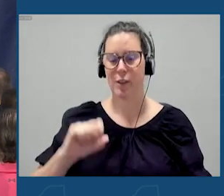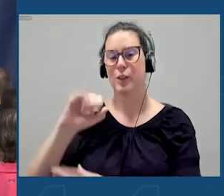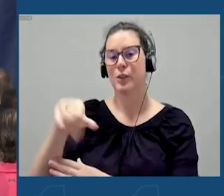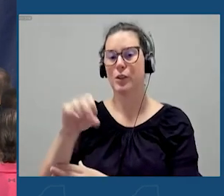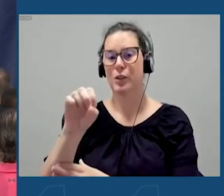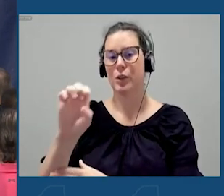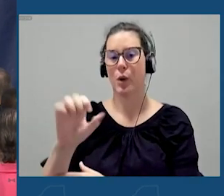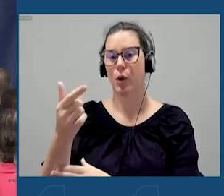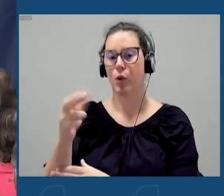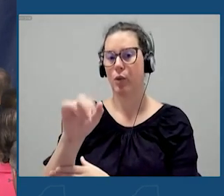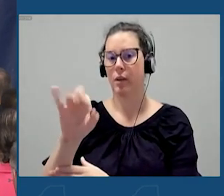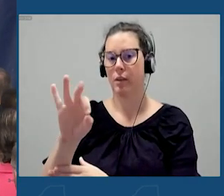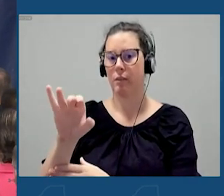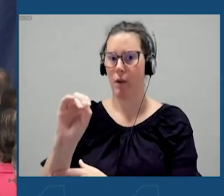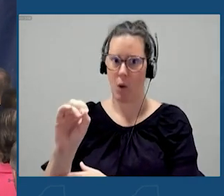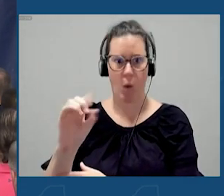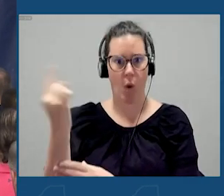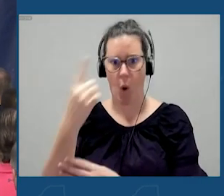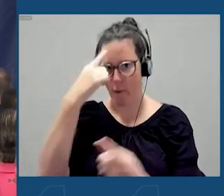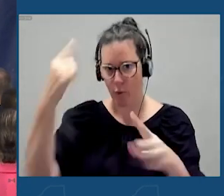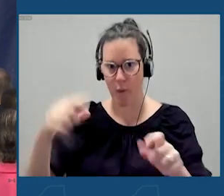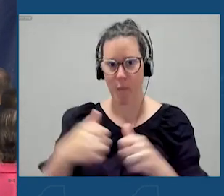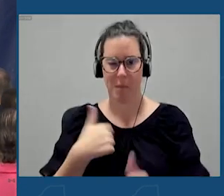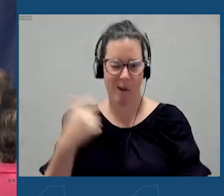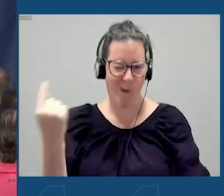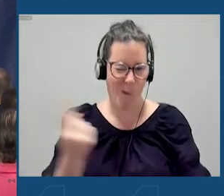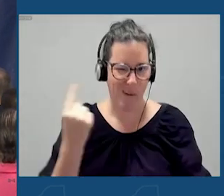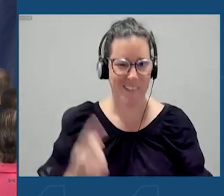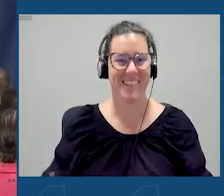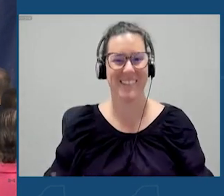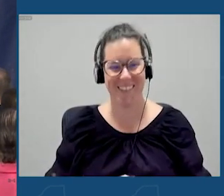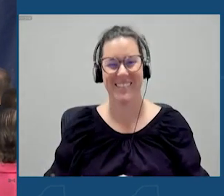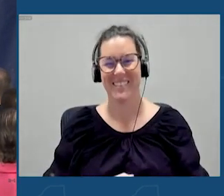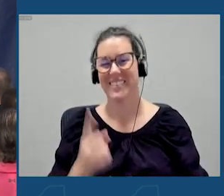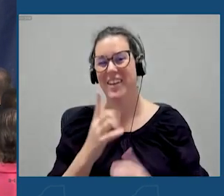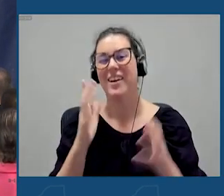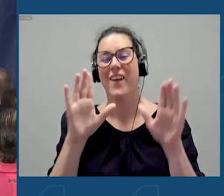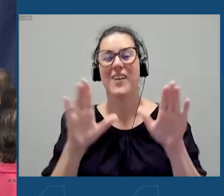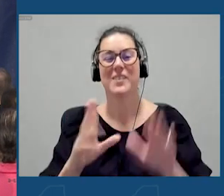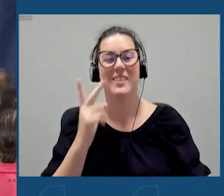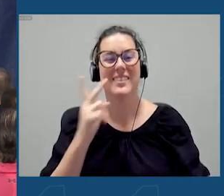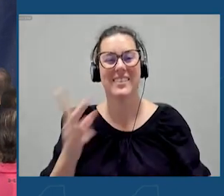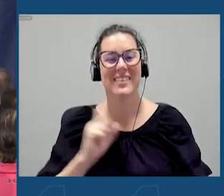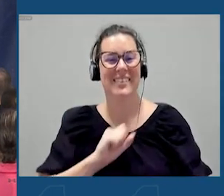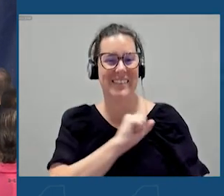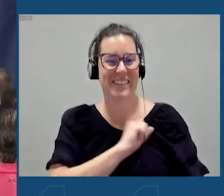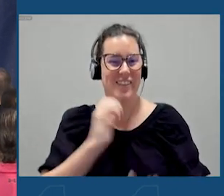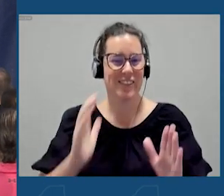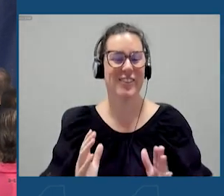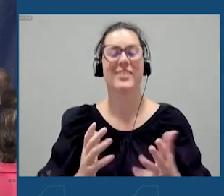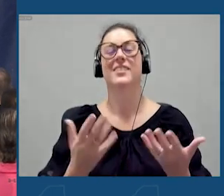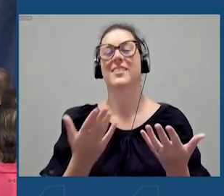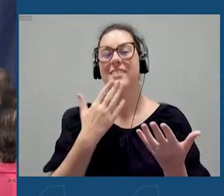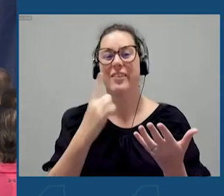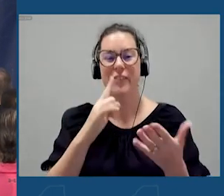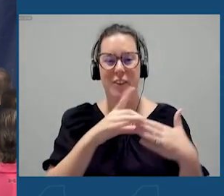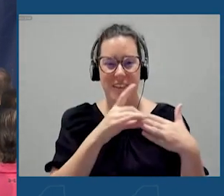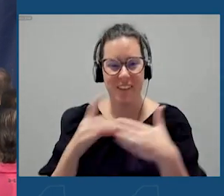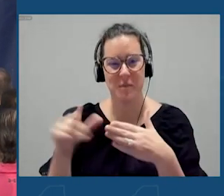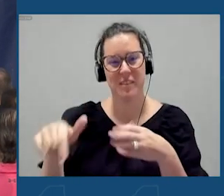me 100% of the time, every time. It's wonderful to see you, Senator, and thank you for your leadership in this